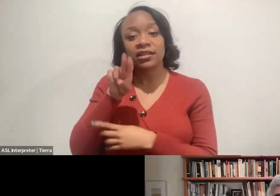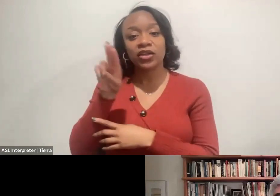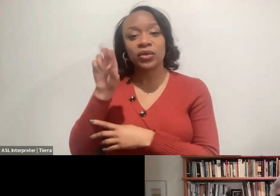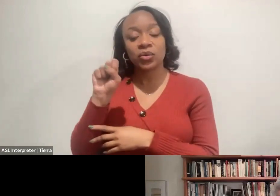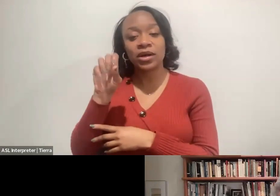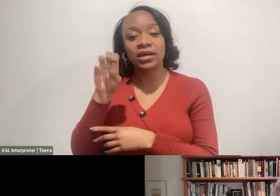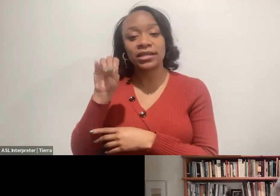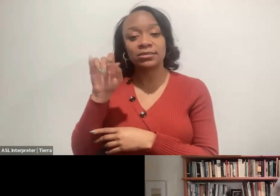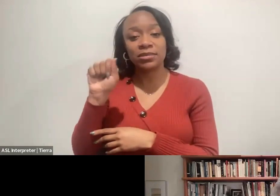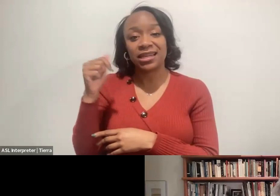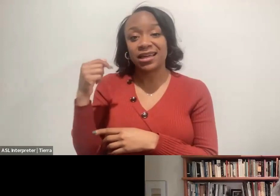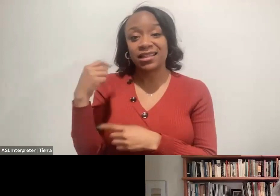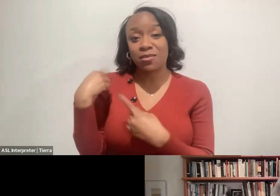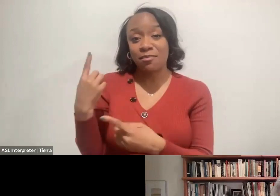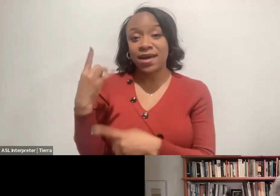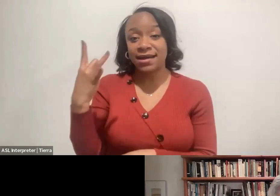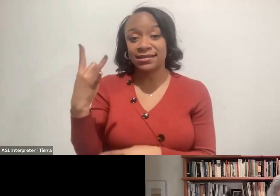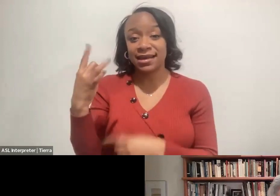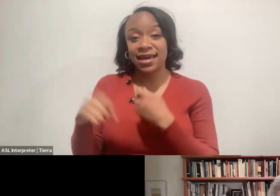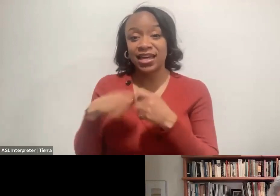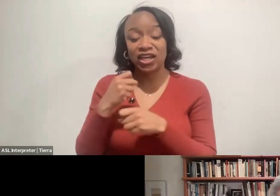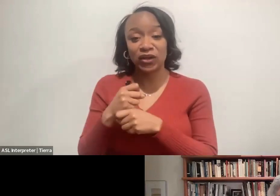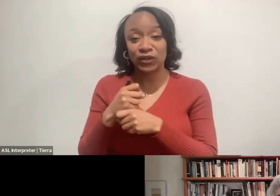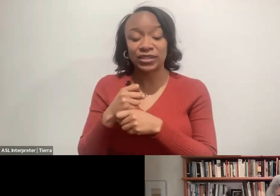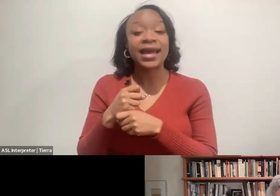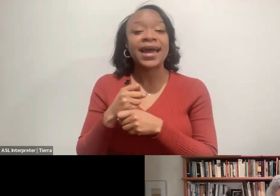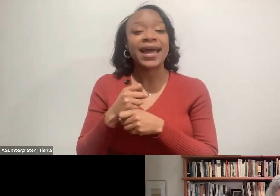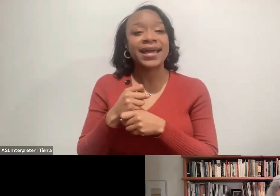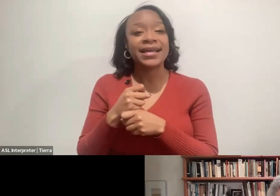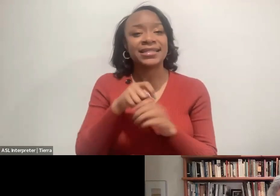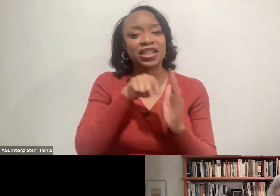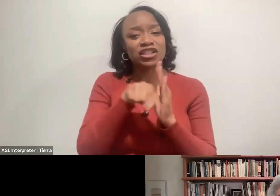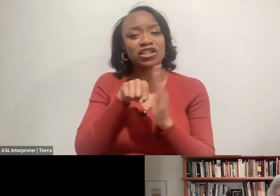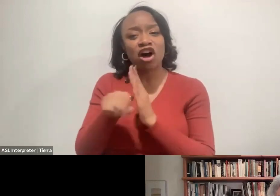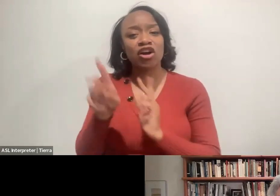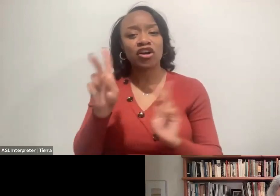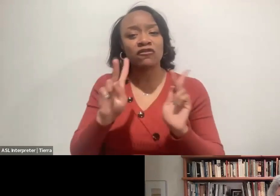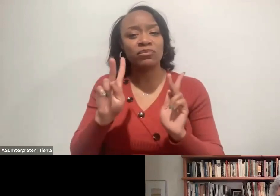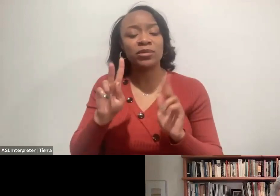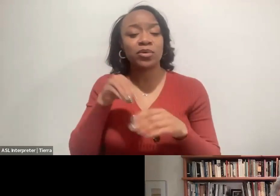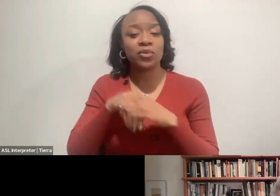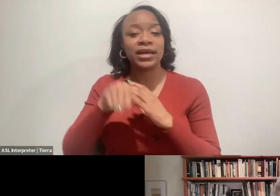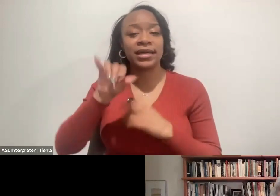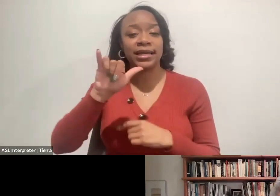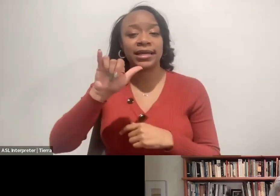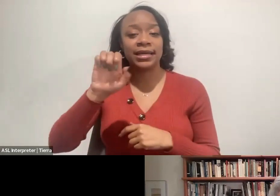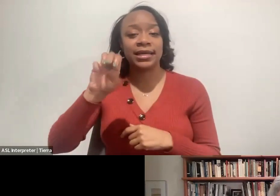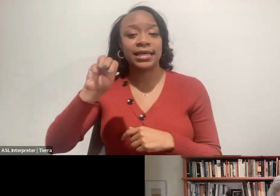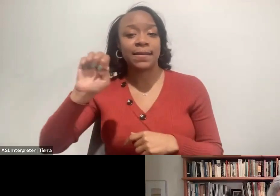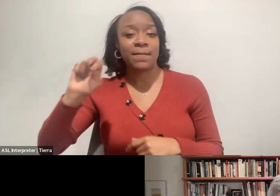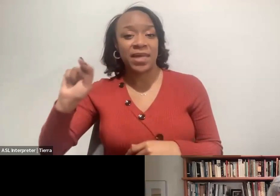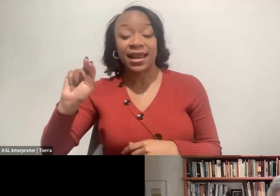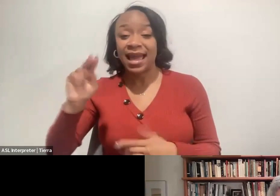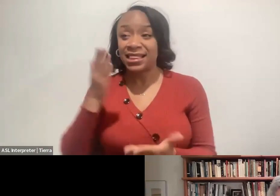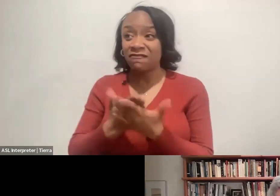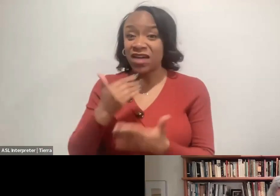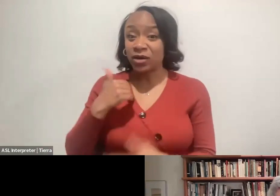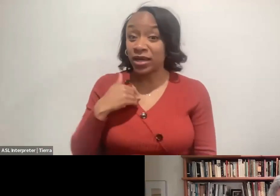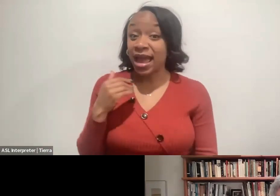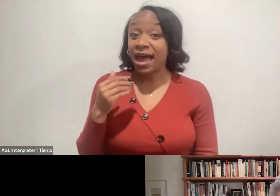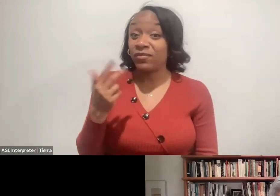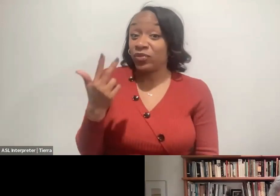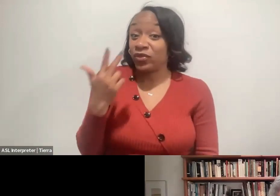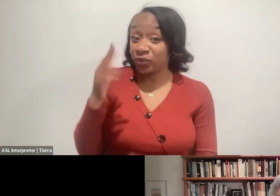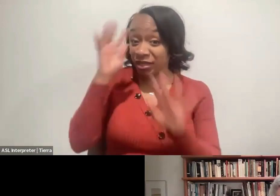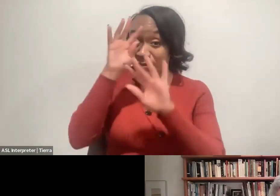for the last 8 years is the slaughter of people in Yemen. And the fact that we've had 3 presidents, beginning with